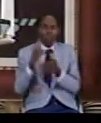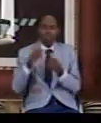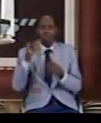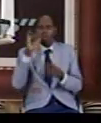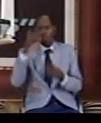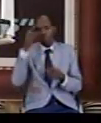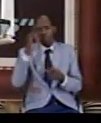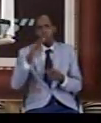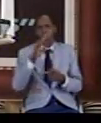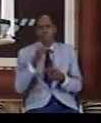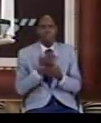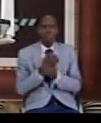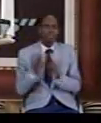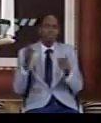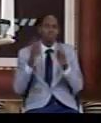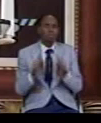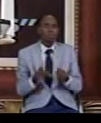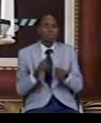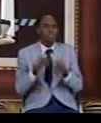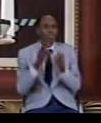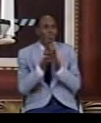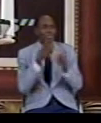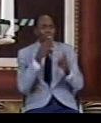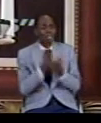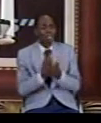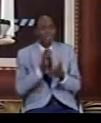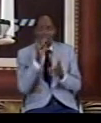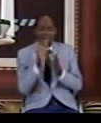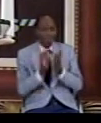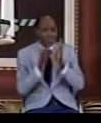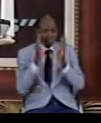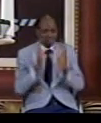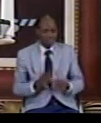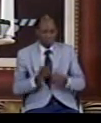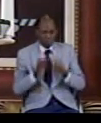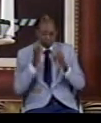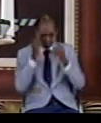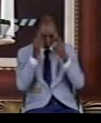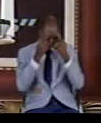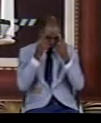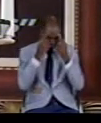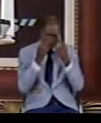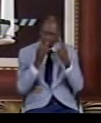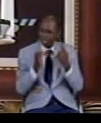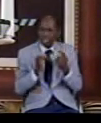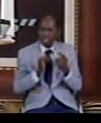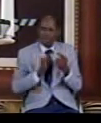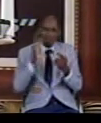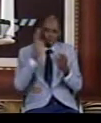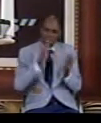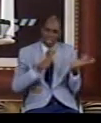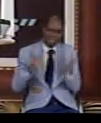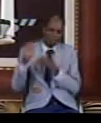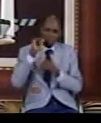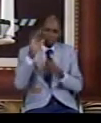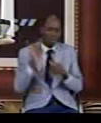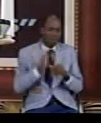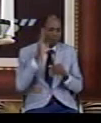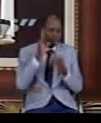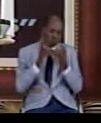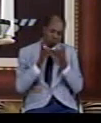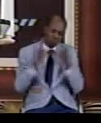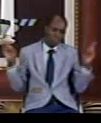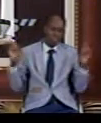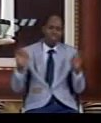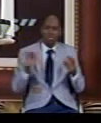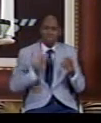but somebody says, I'm a Christian, I'm born again, and is already contemplating divorce. I'm going to leave the woman. I'm going to go to the court. We're going